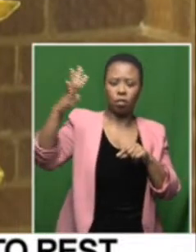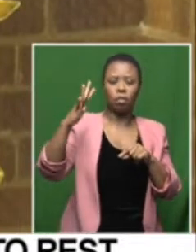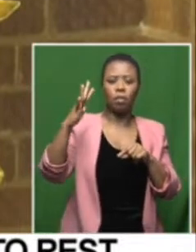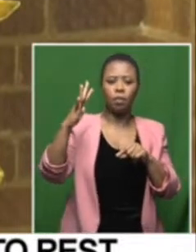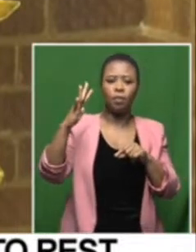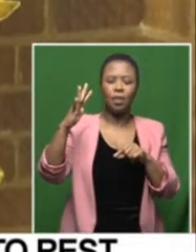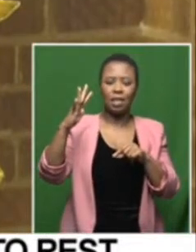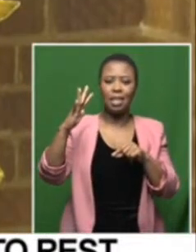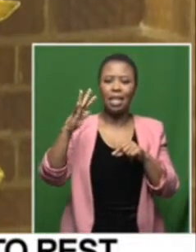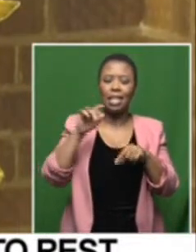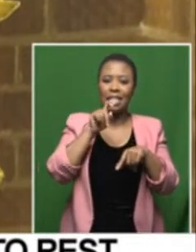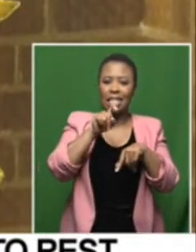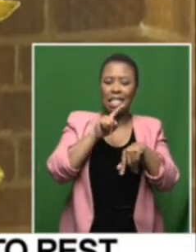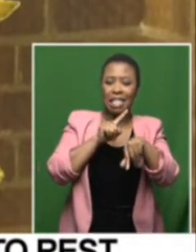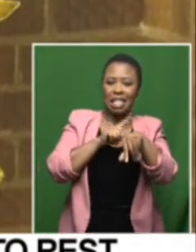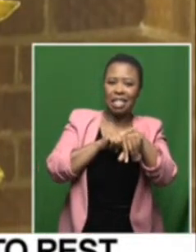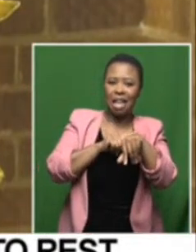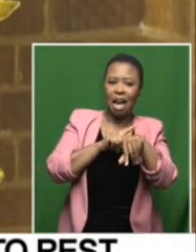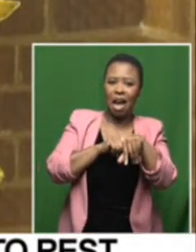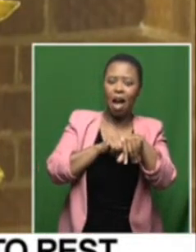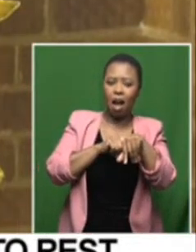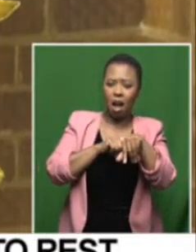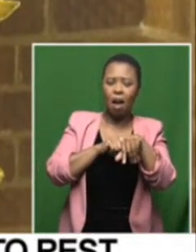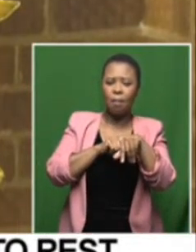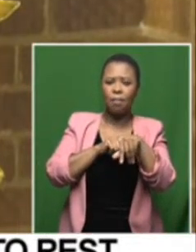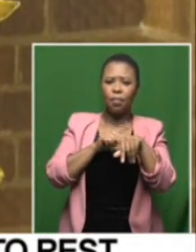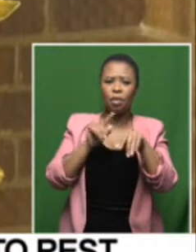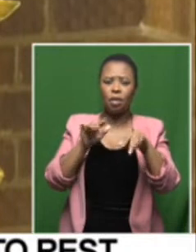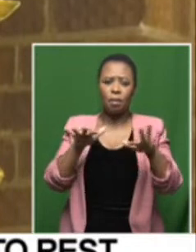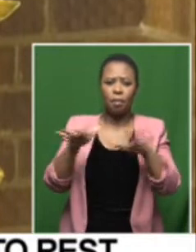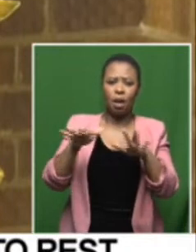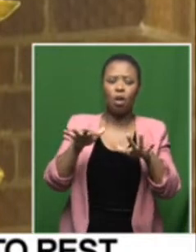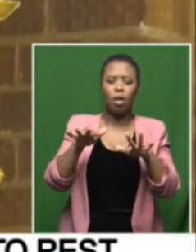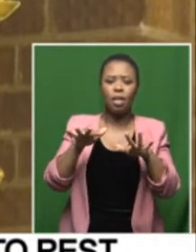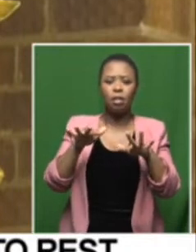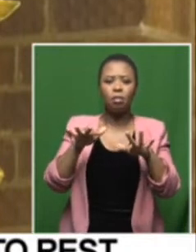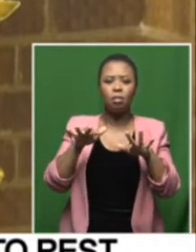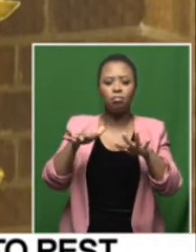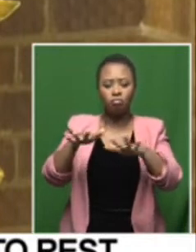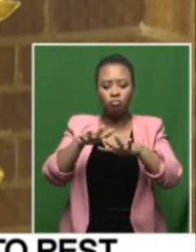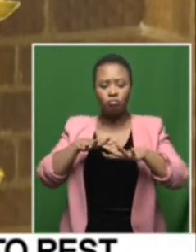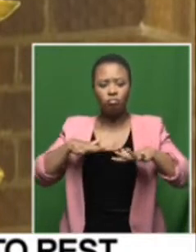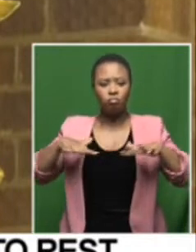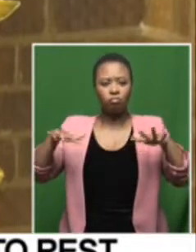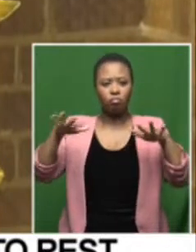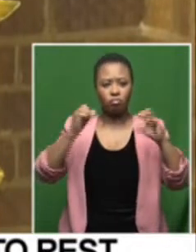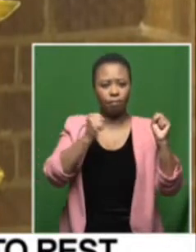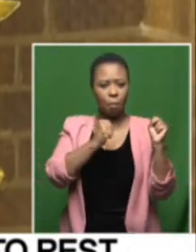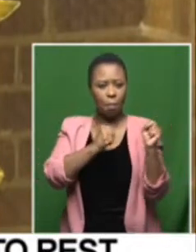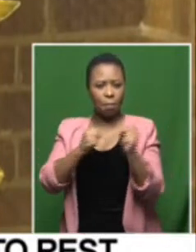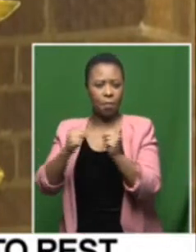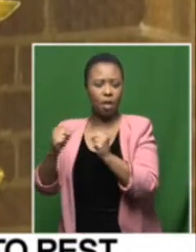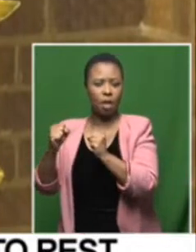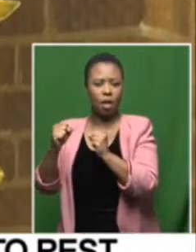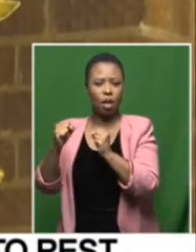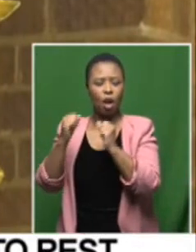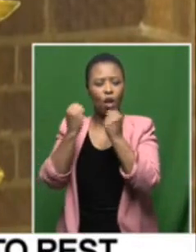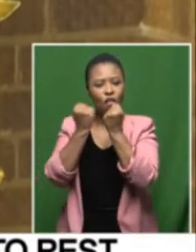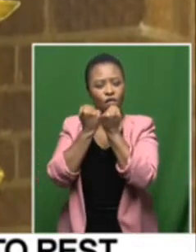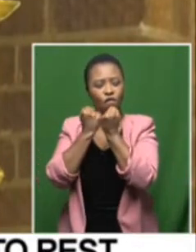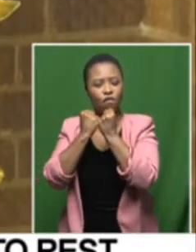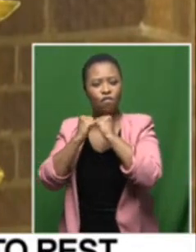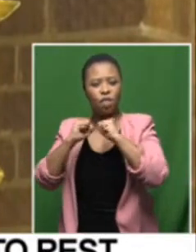Tyrants in tempestuous disdain stood dumbfounded as freedom's meteoric